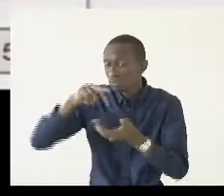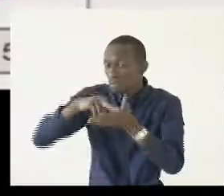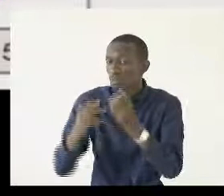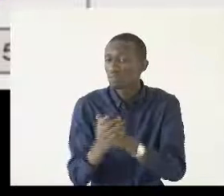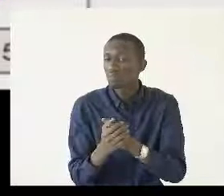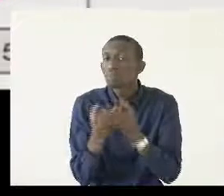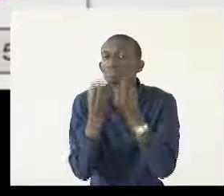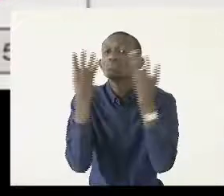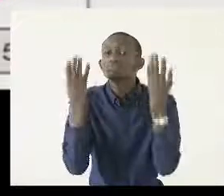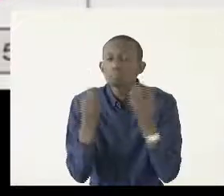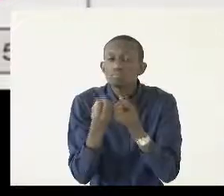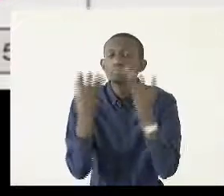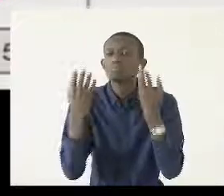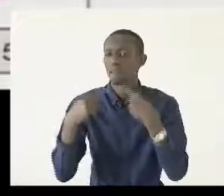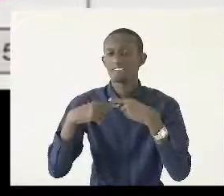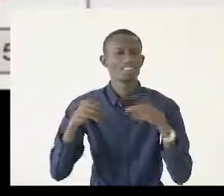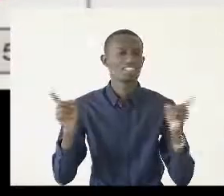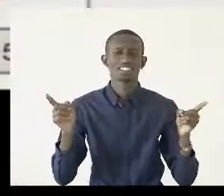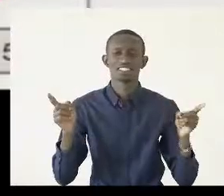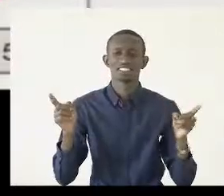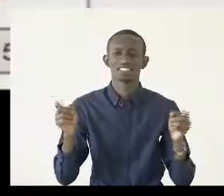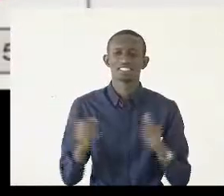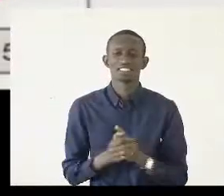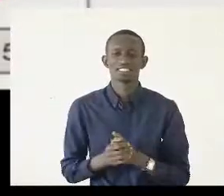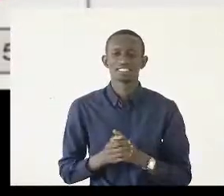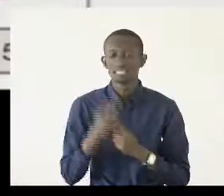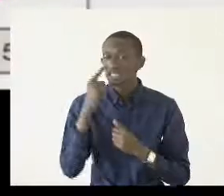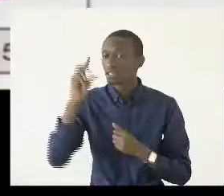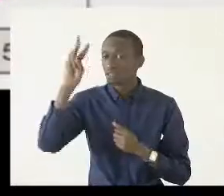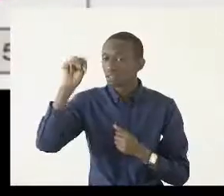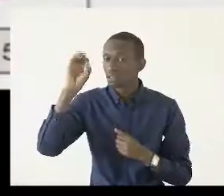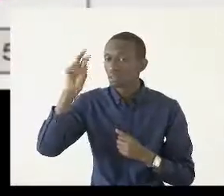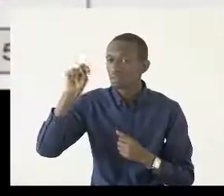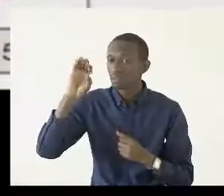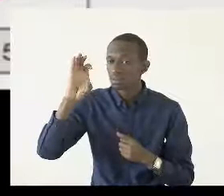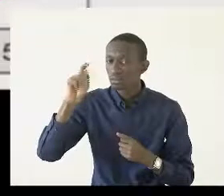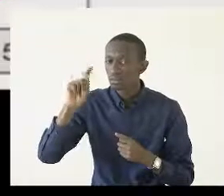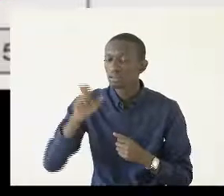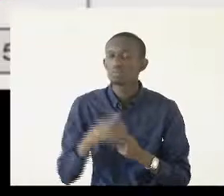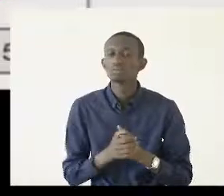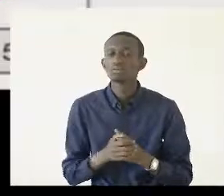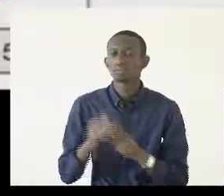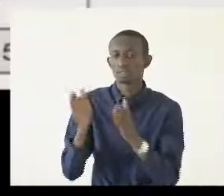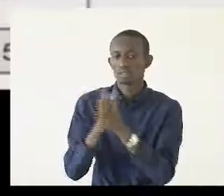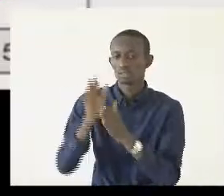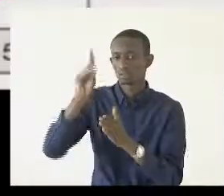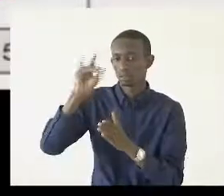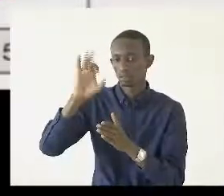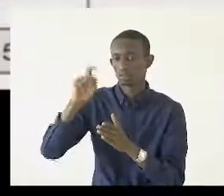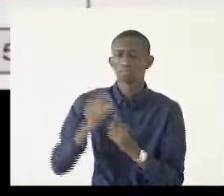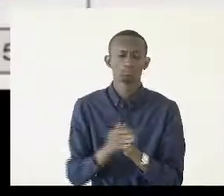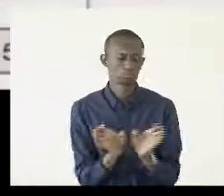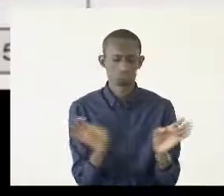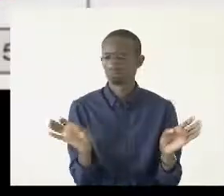their flowers are different. There we say monocots and dicots are different. They